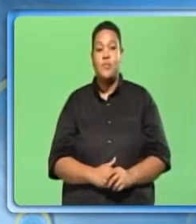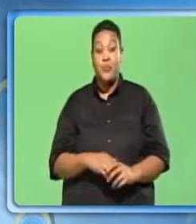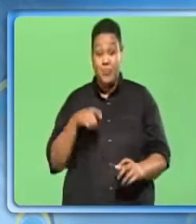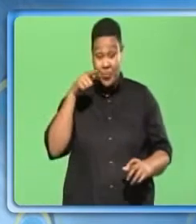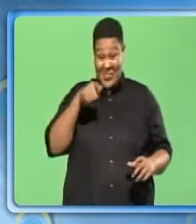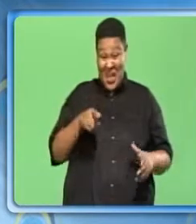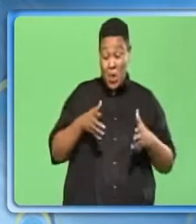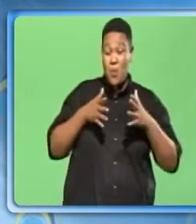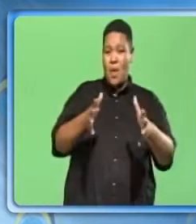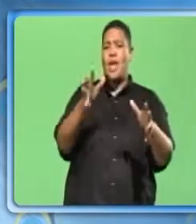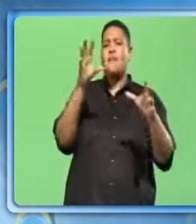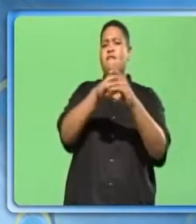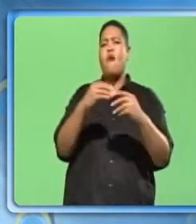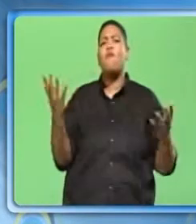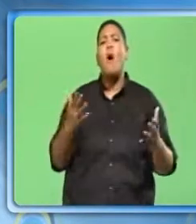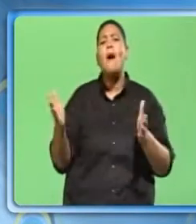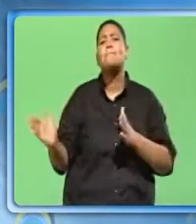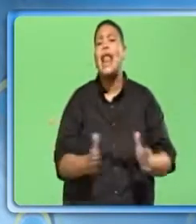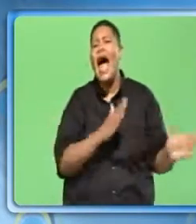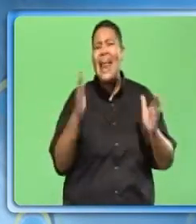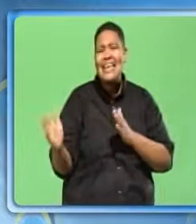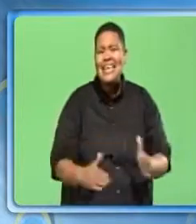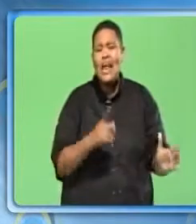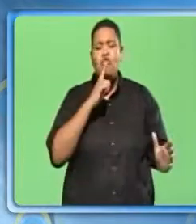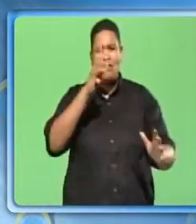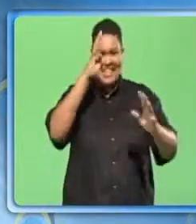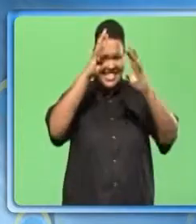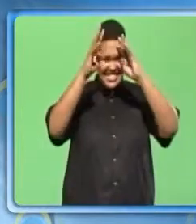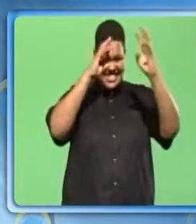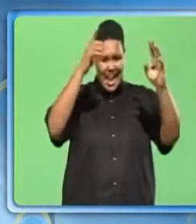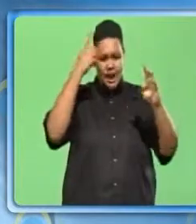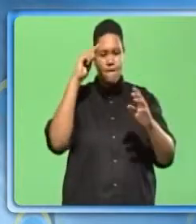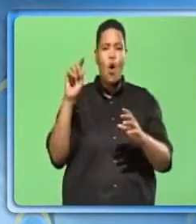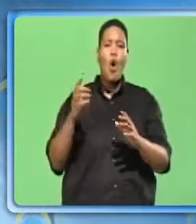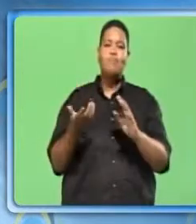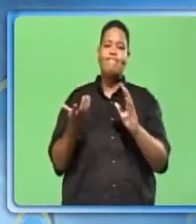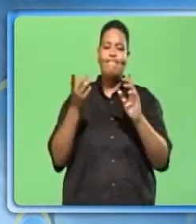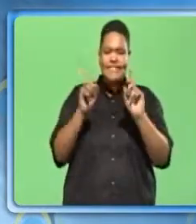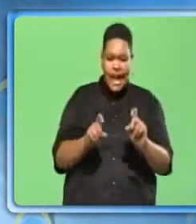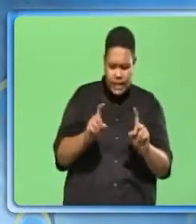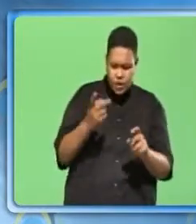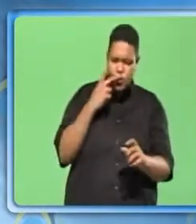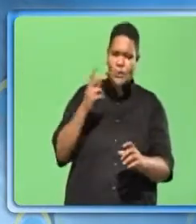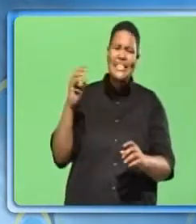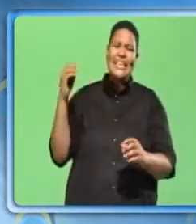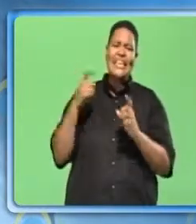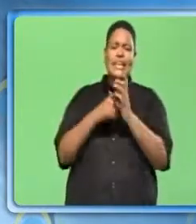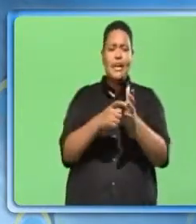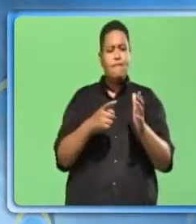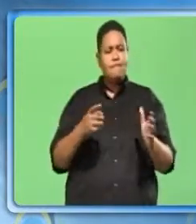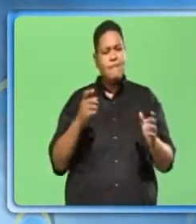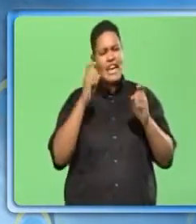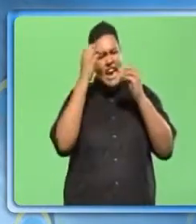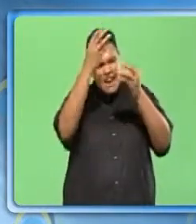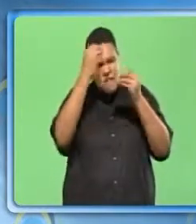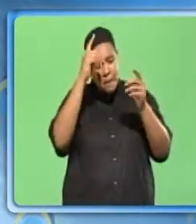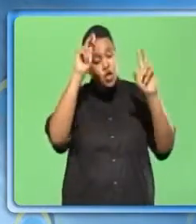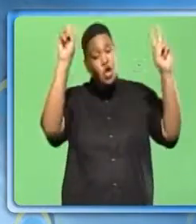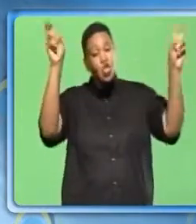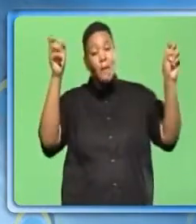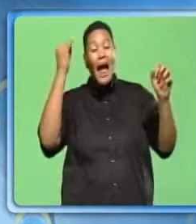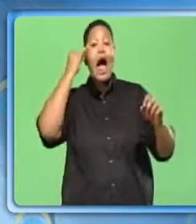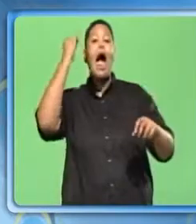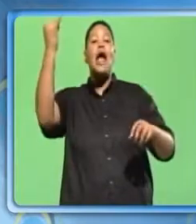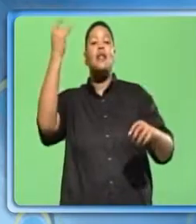This method involves the planning and designing of an experiment to shed light on the topic or idea